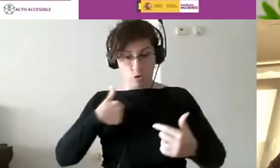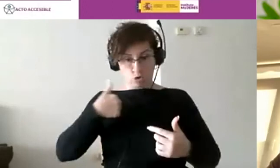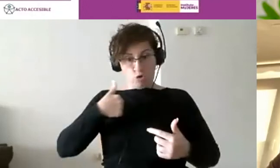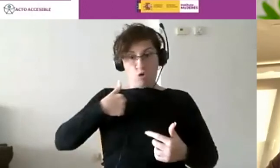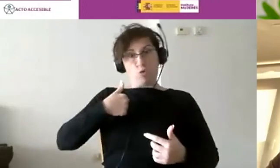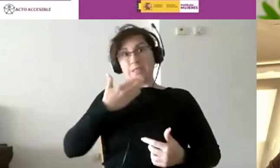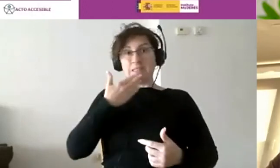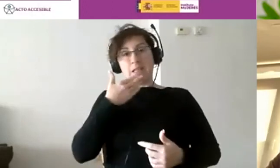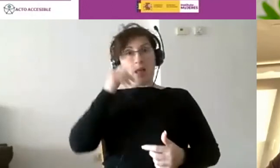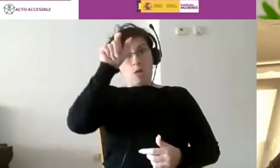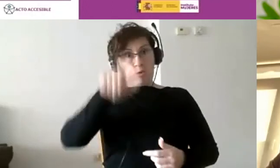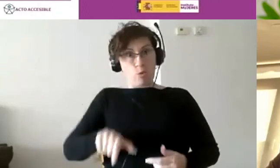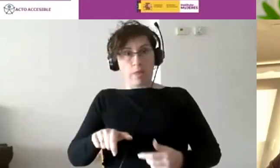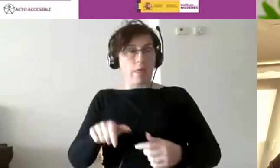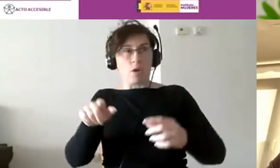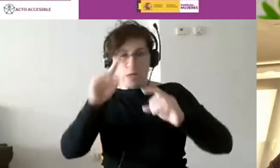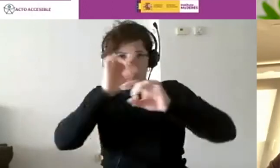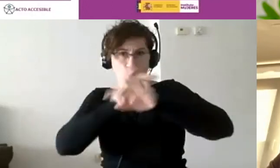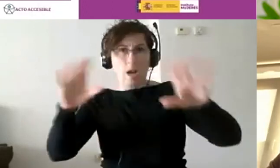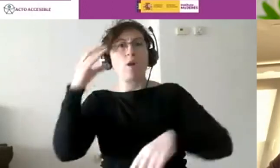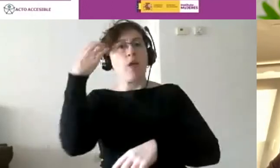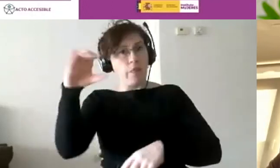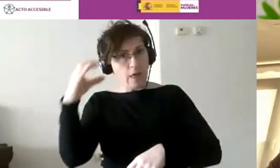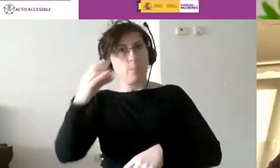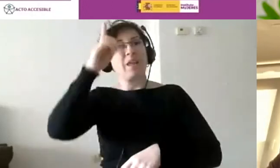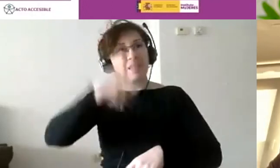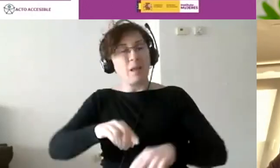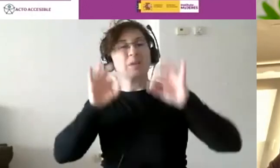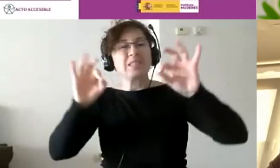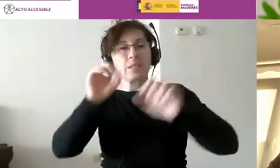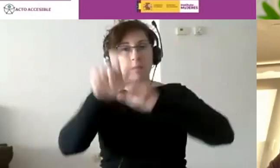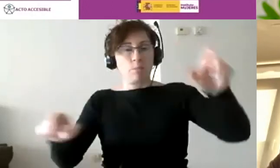can count on Spain as a country, on myself as a citizen, and on